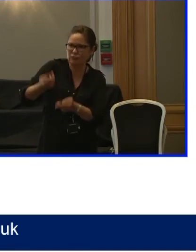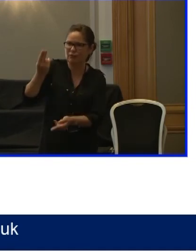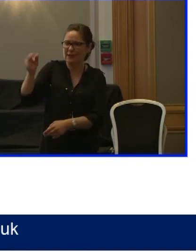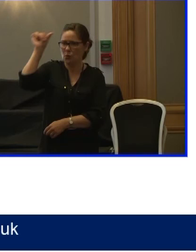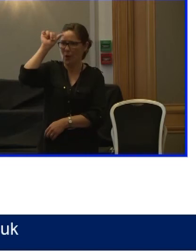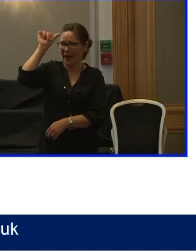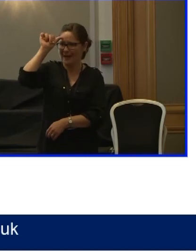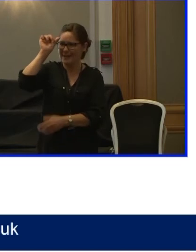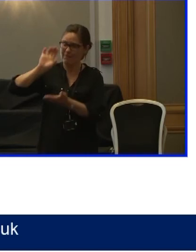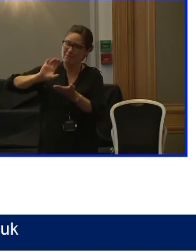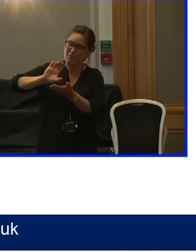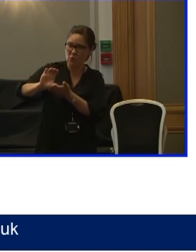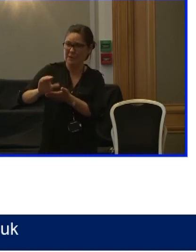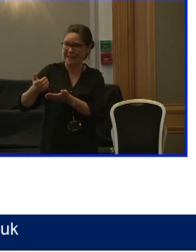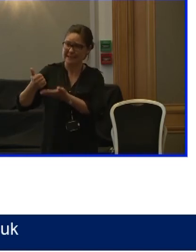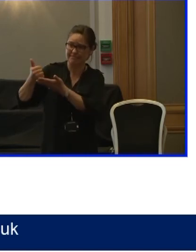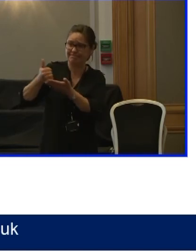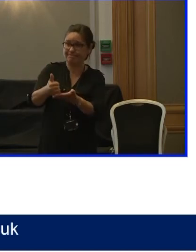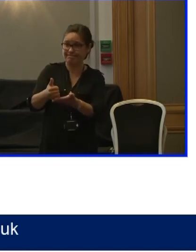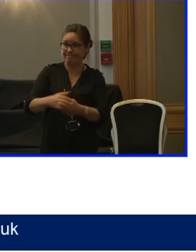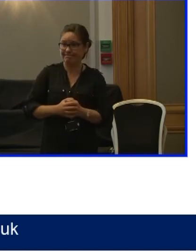for the vital roles that you play.